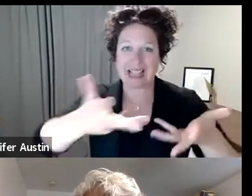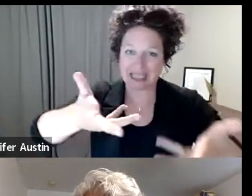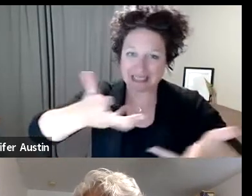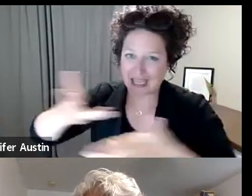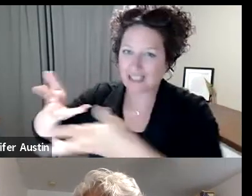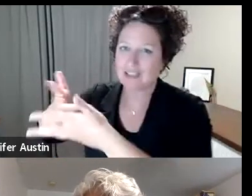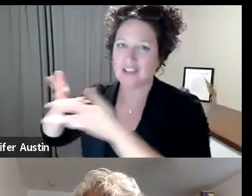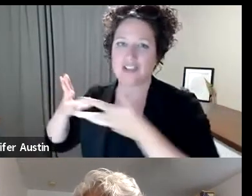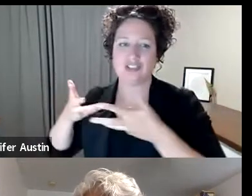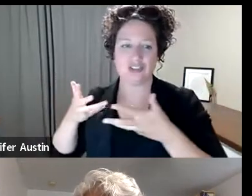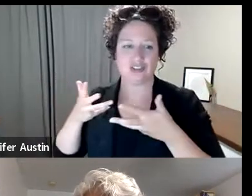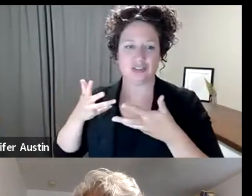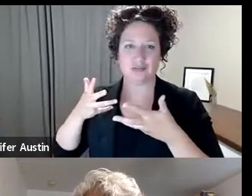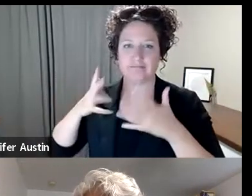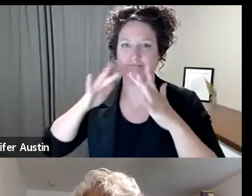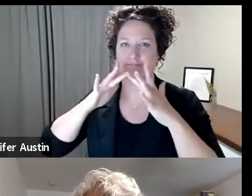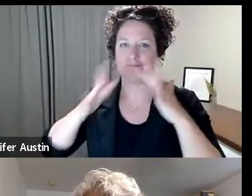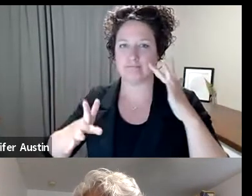deliberate.